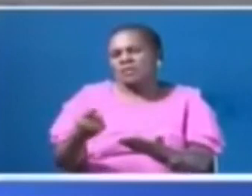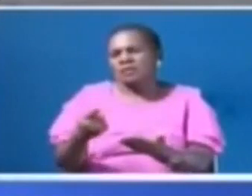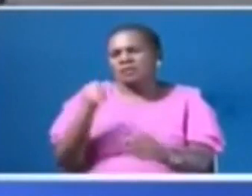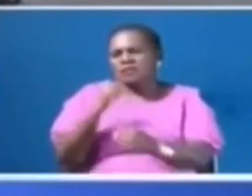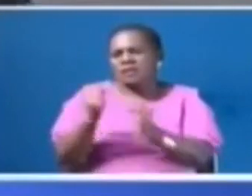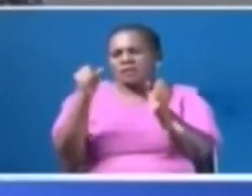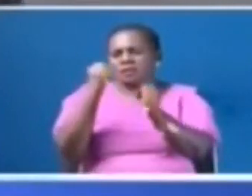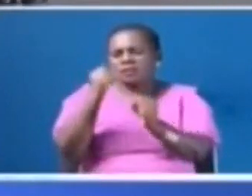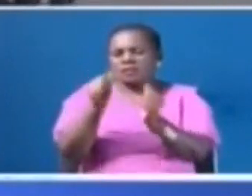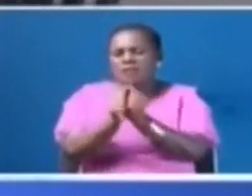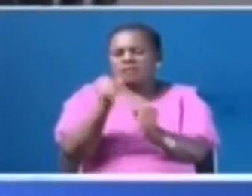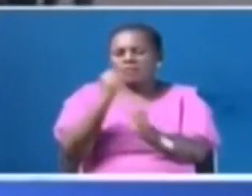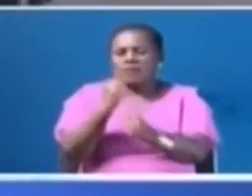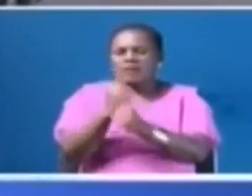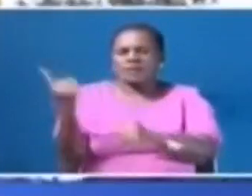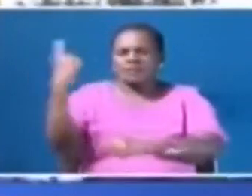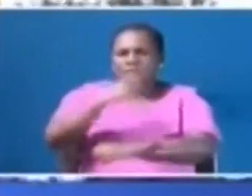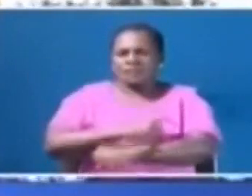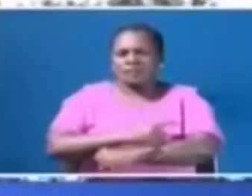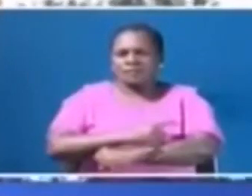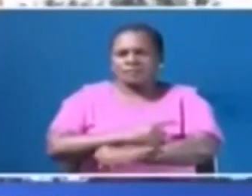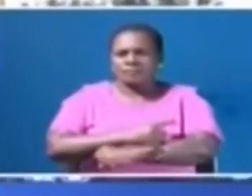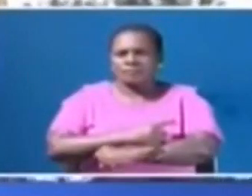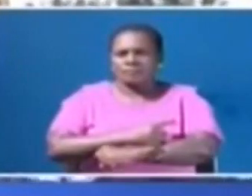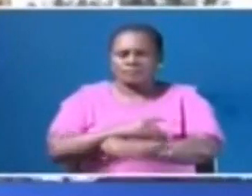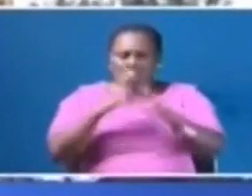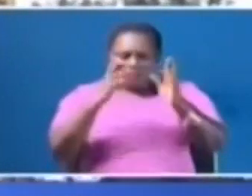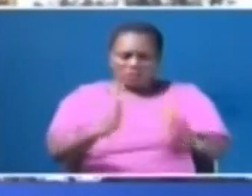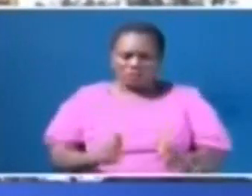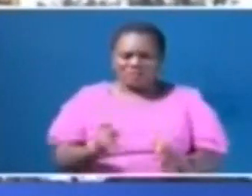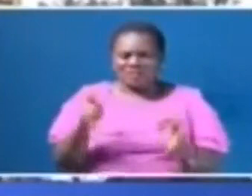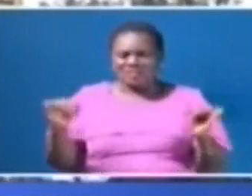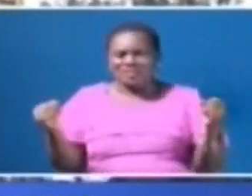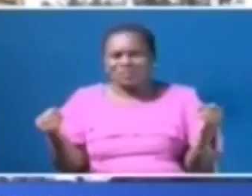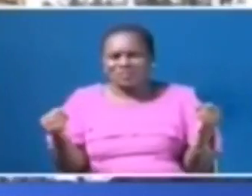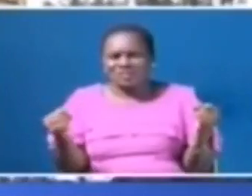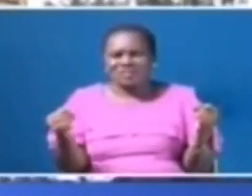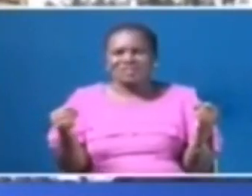10 working days, which is 2 weeks. Unaona? Brian Obuya.